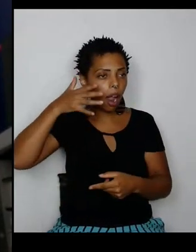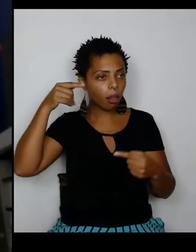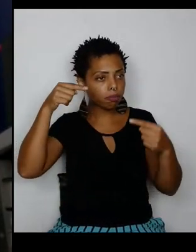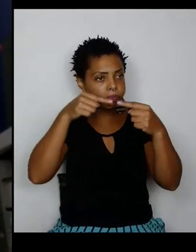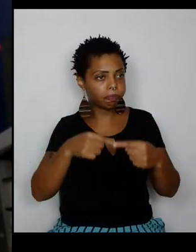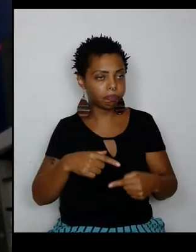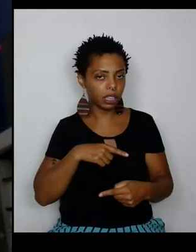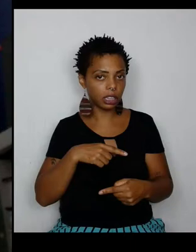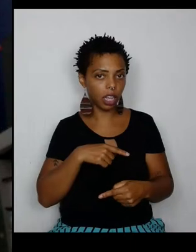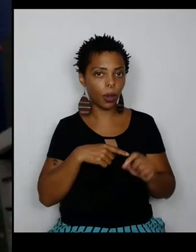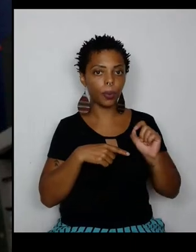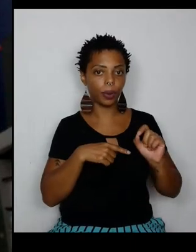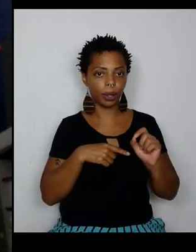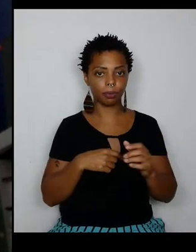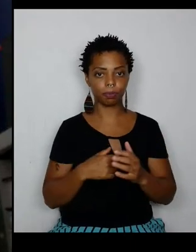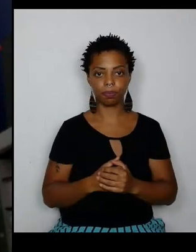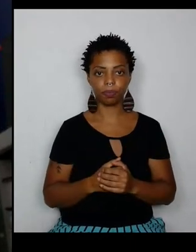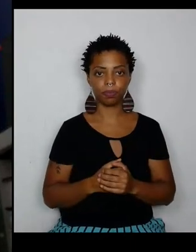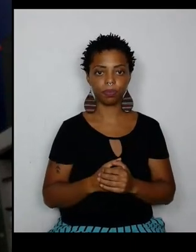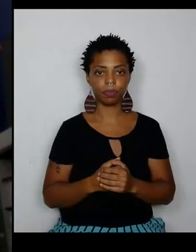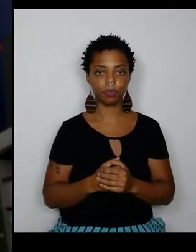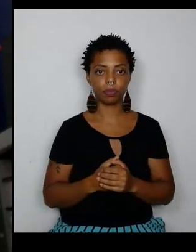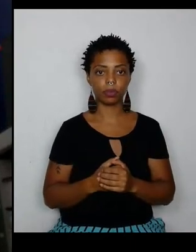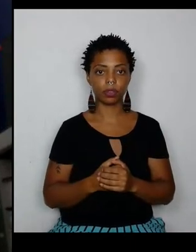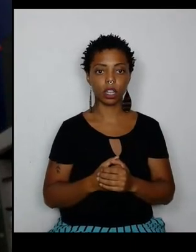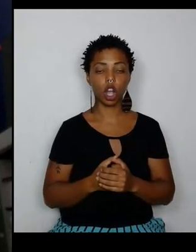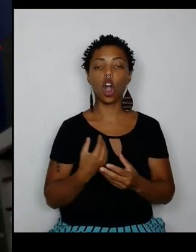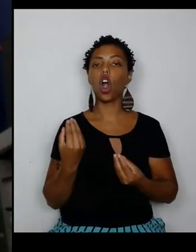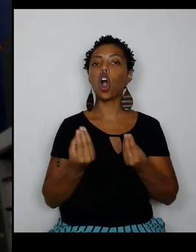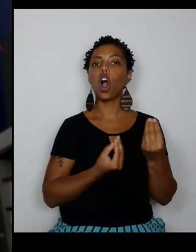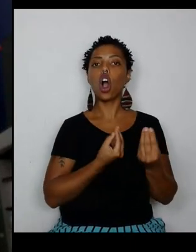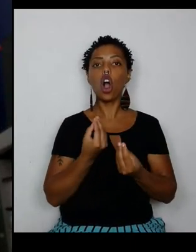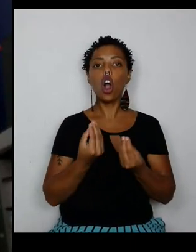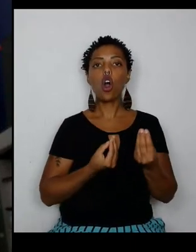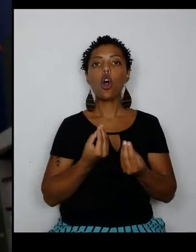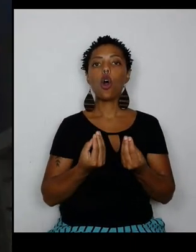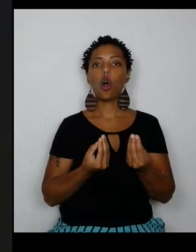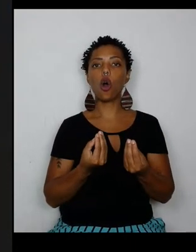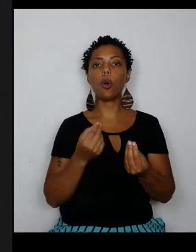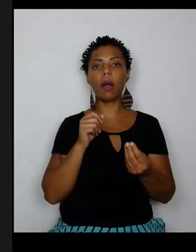to kickstart our debate i wanted to talk about